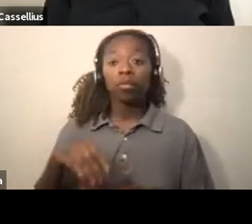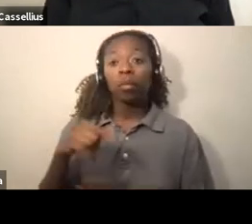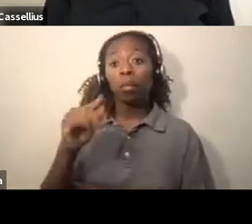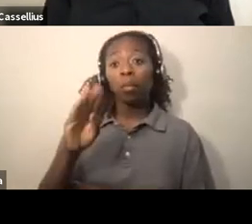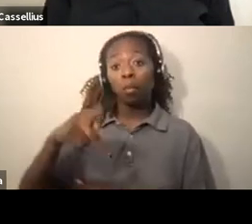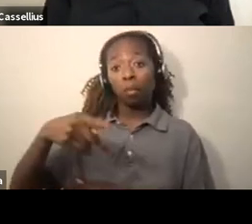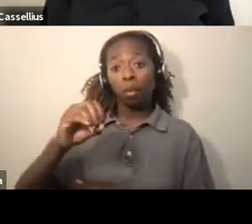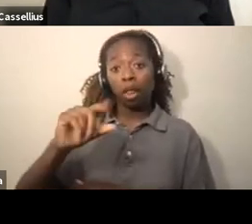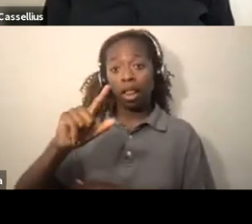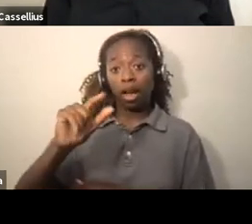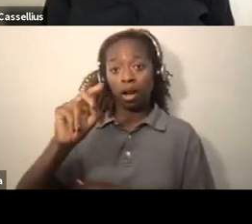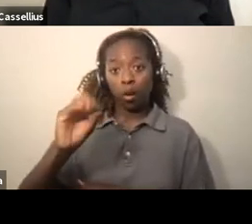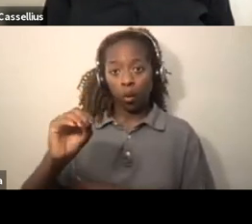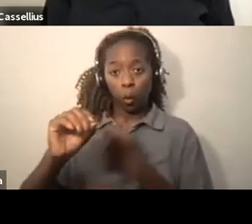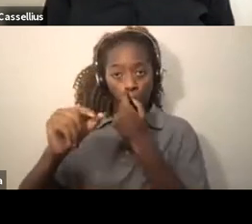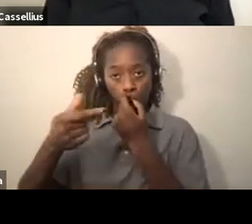yes